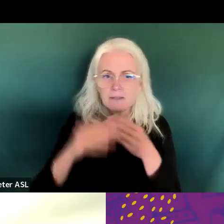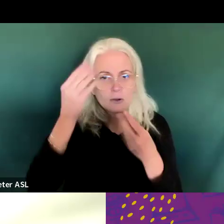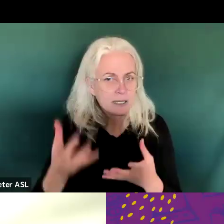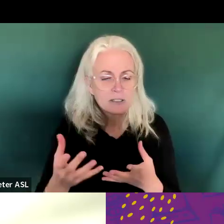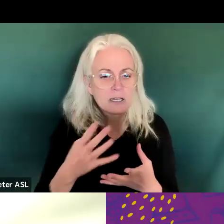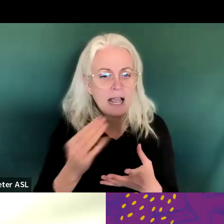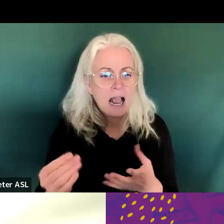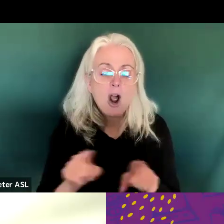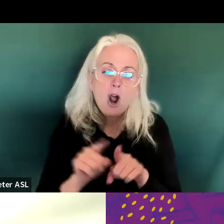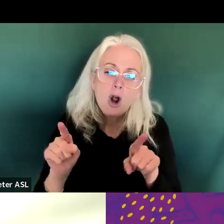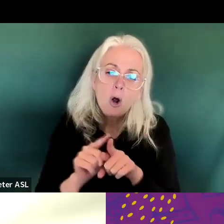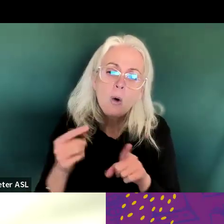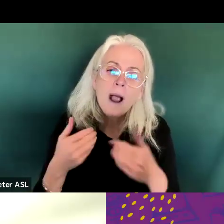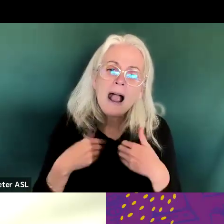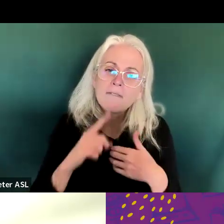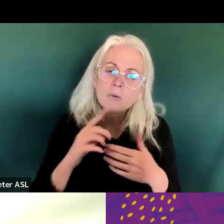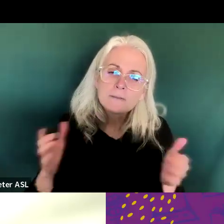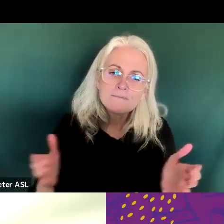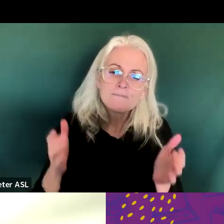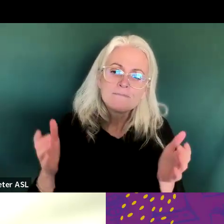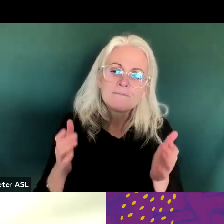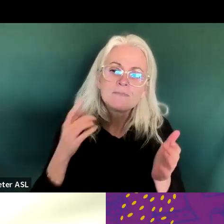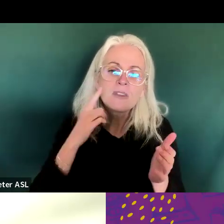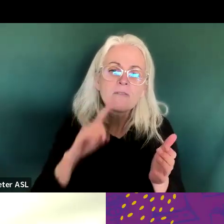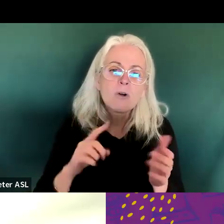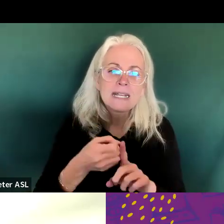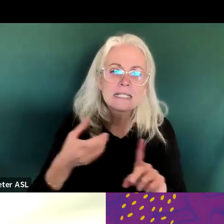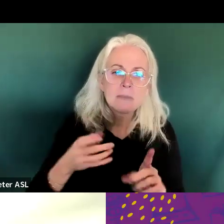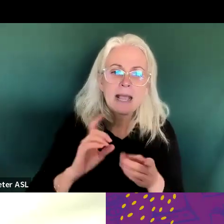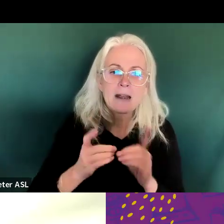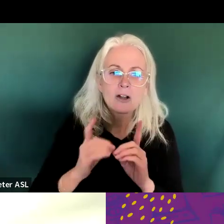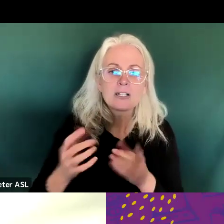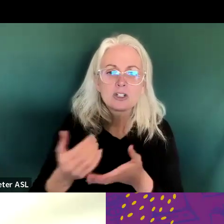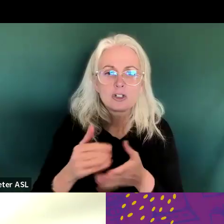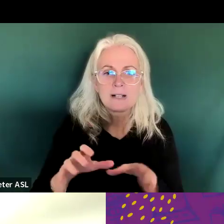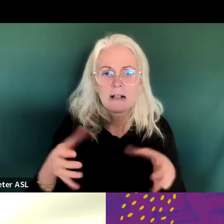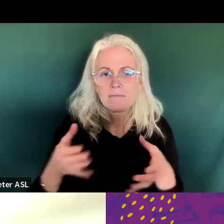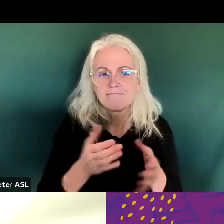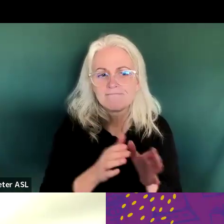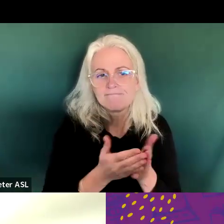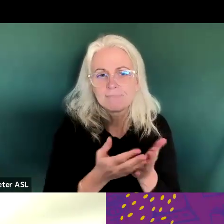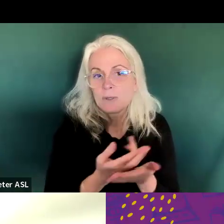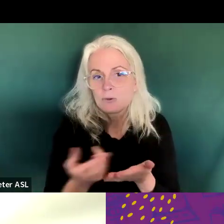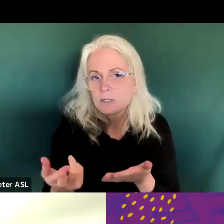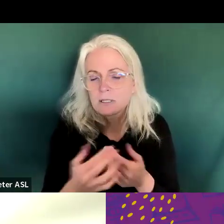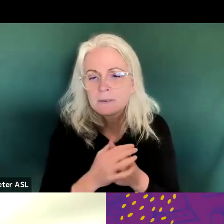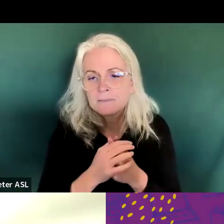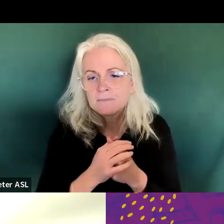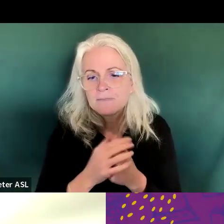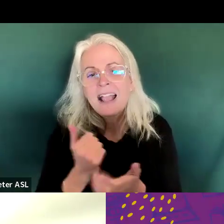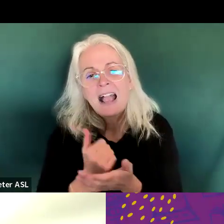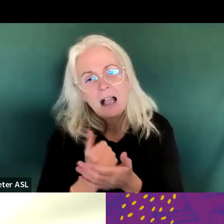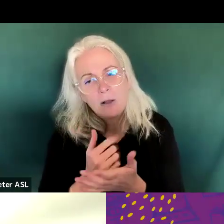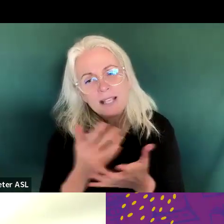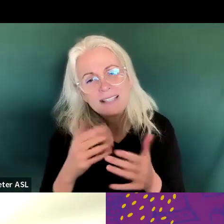information. And then also we've had a real push to expand our digital collection, which I think which helps a lot